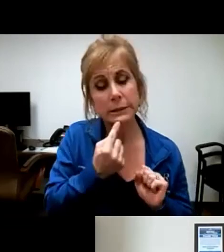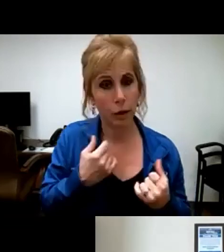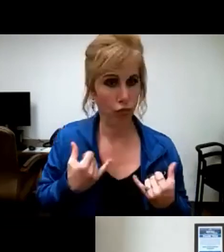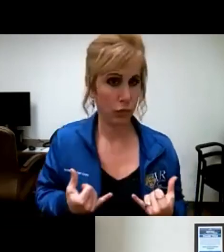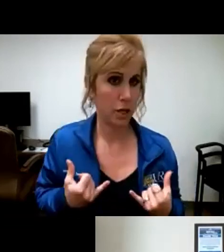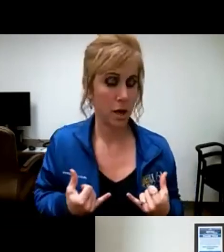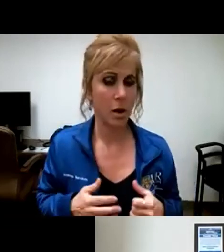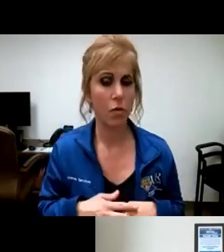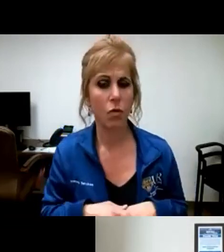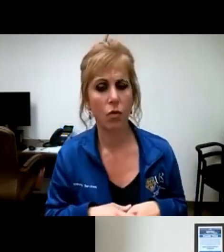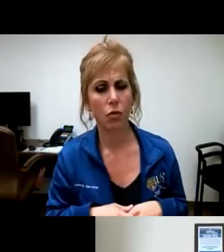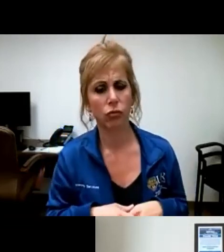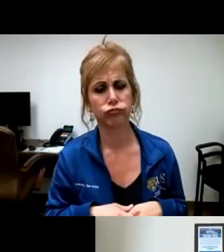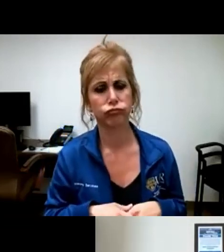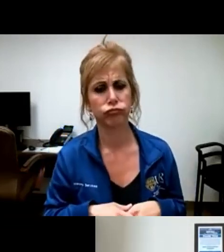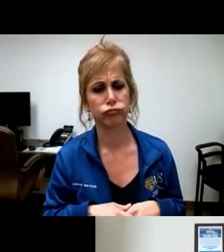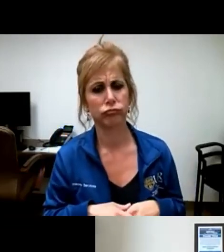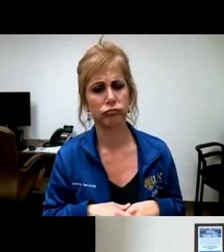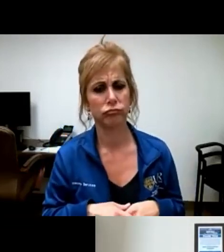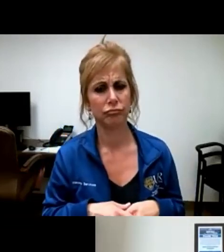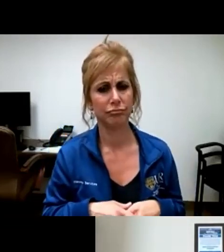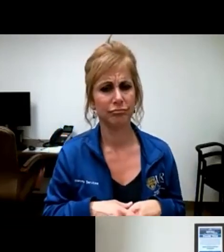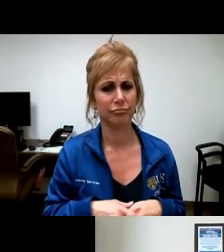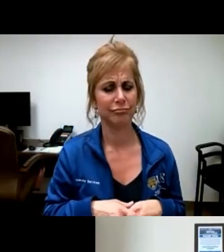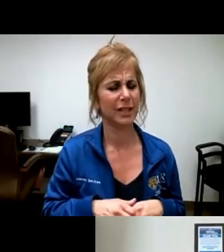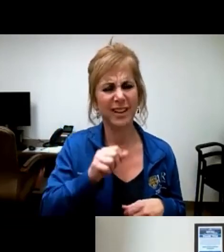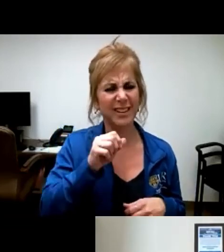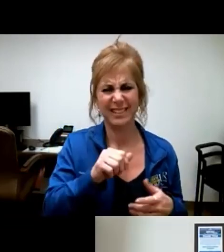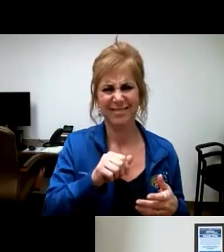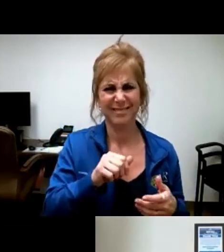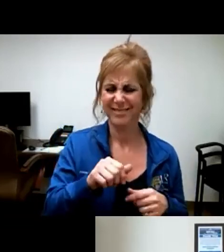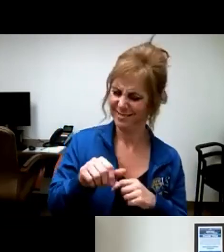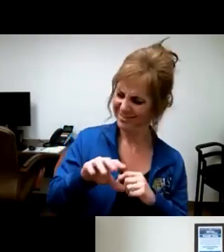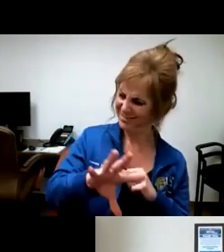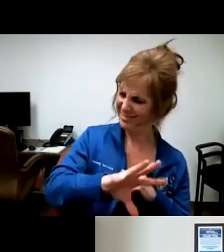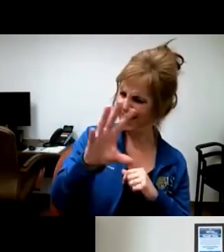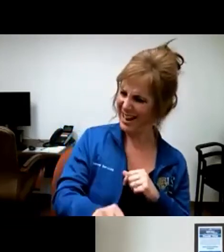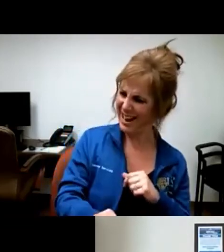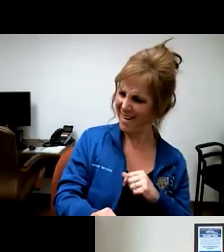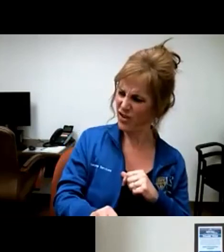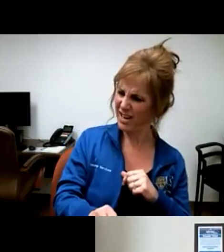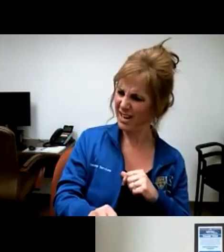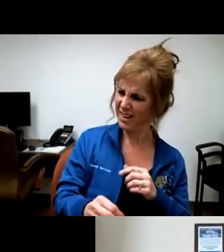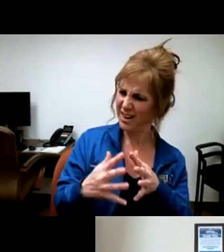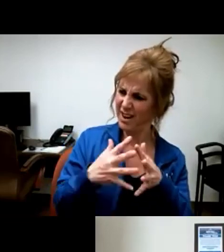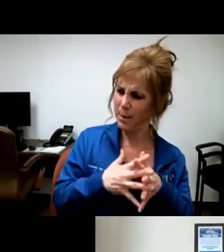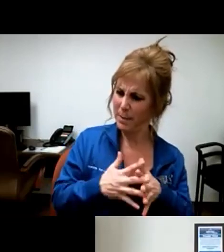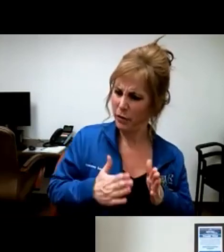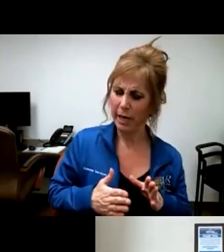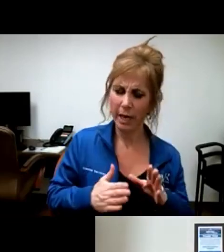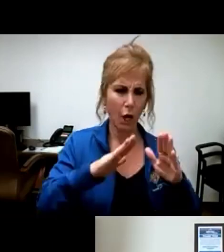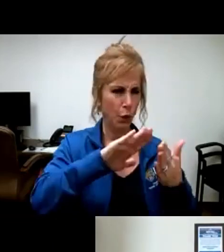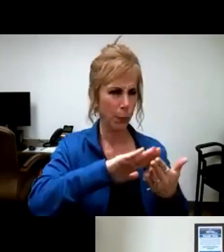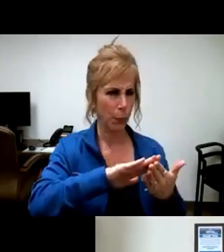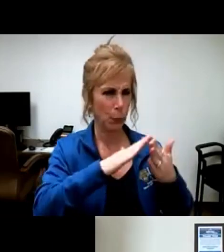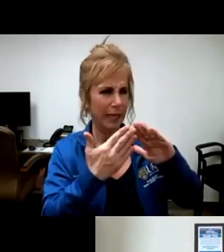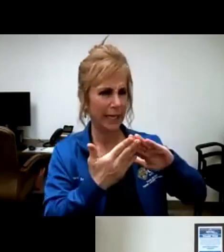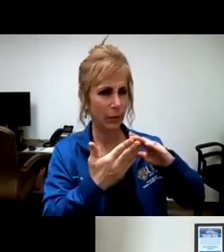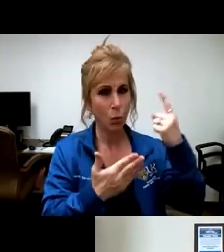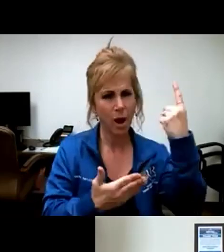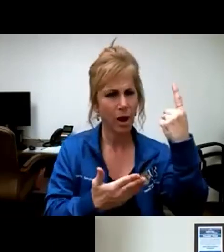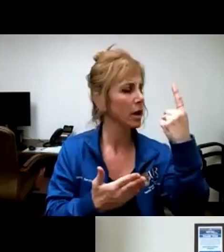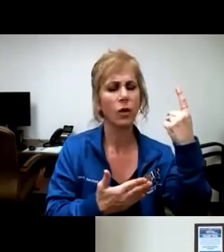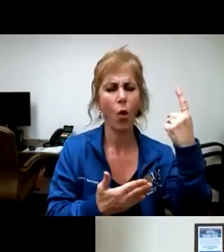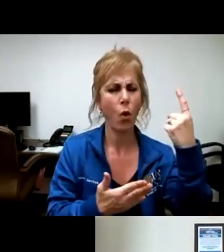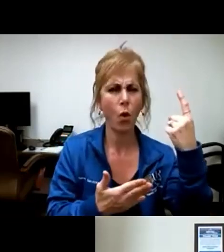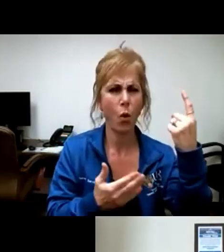is no such thing as the African-American community. It's the African-American communities. And so because there are so many different